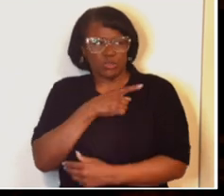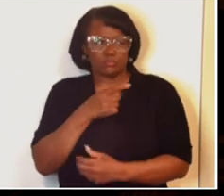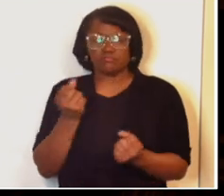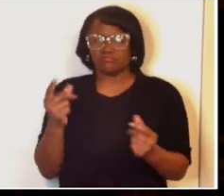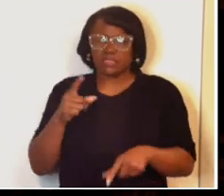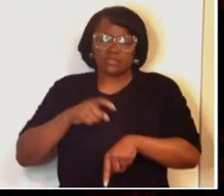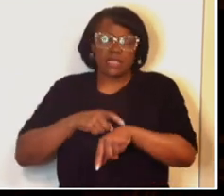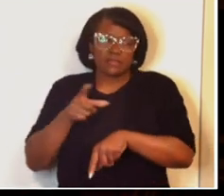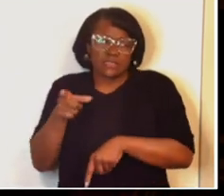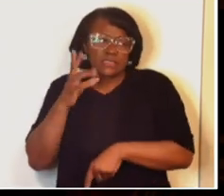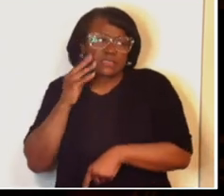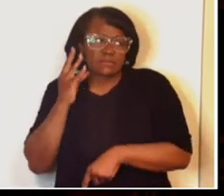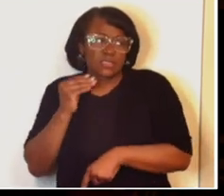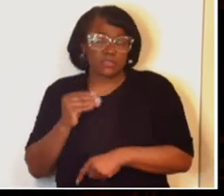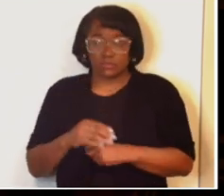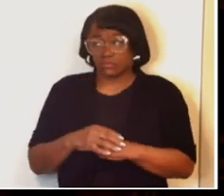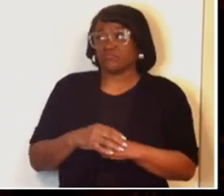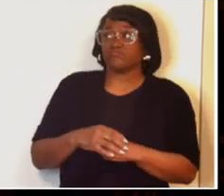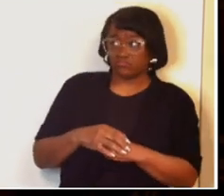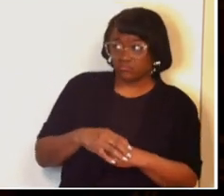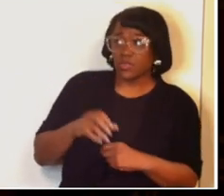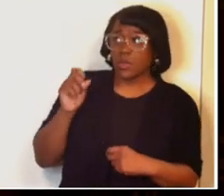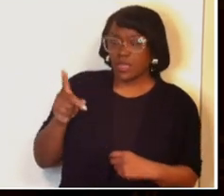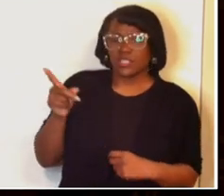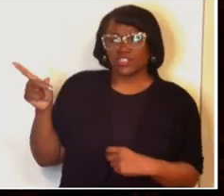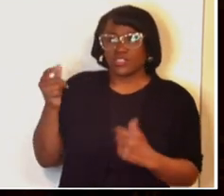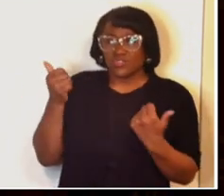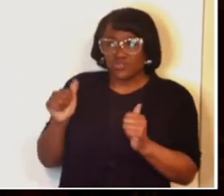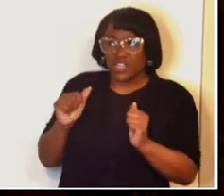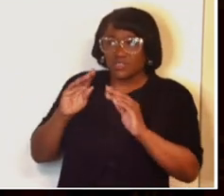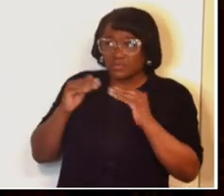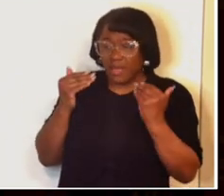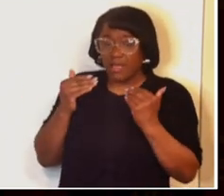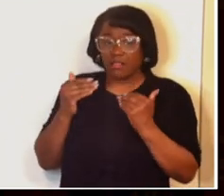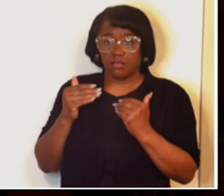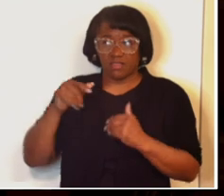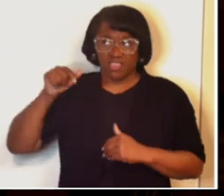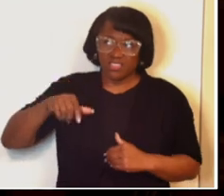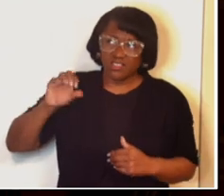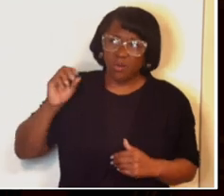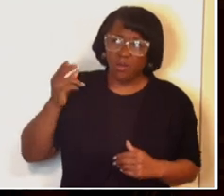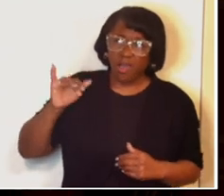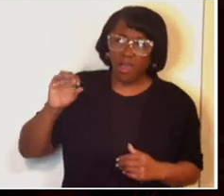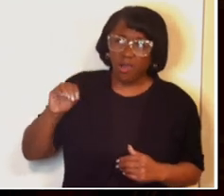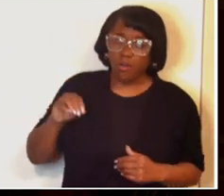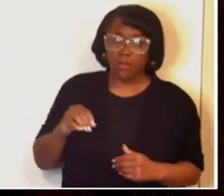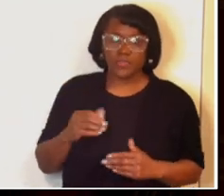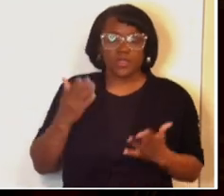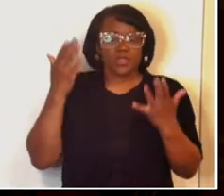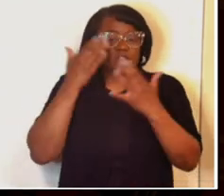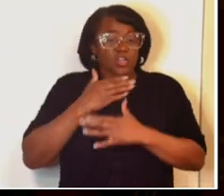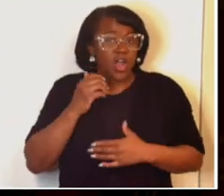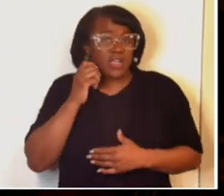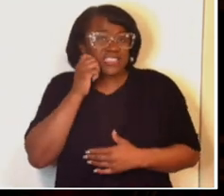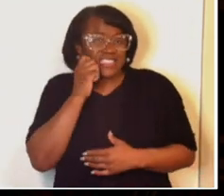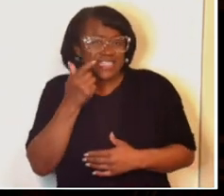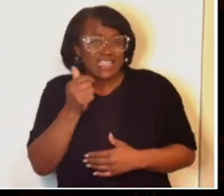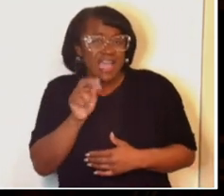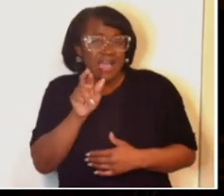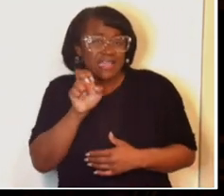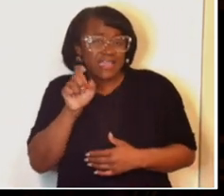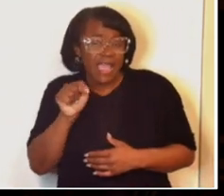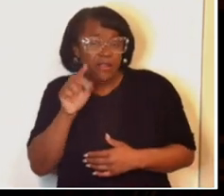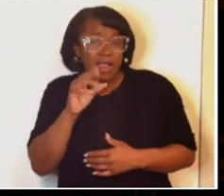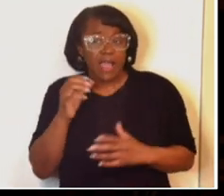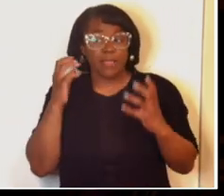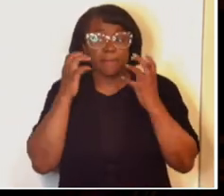"Yes, sir." Epsie tried to offer a smile. "Is this Ohio?" Dark-skinned Garrett and the bearded white man laughed.